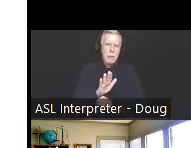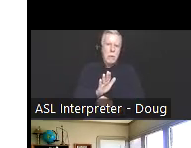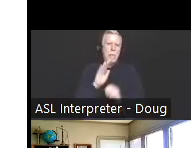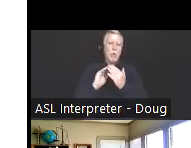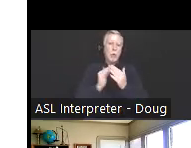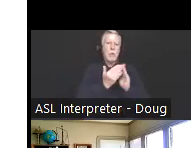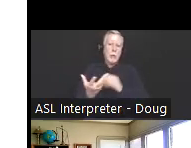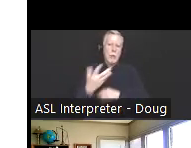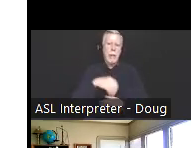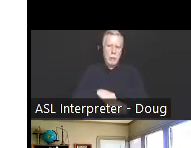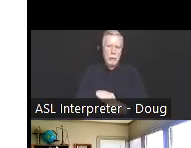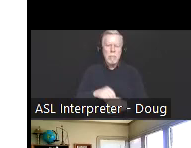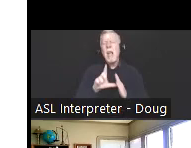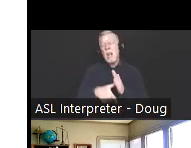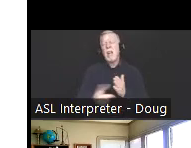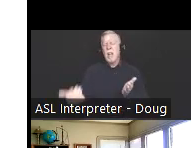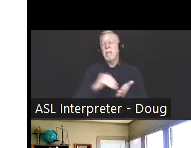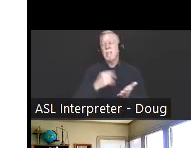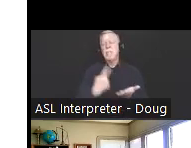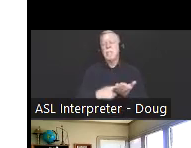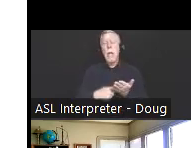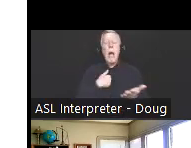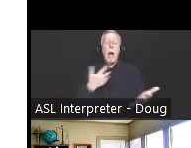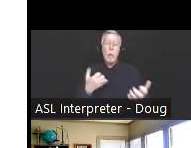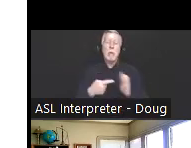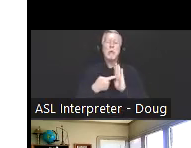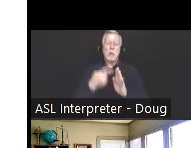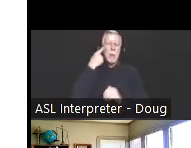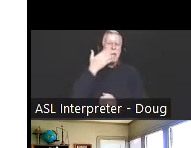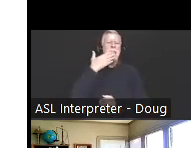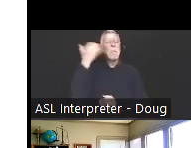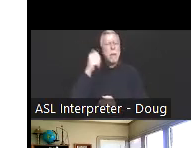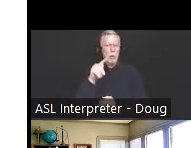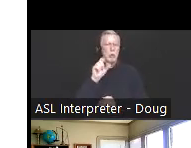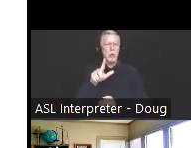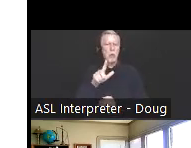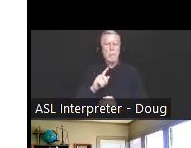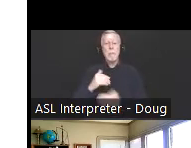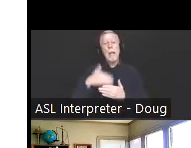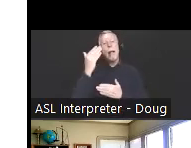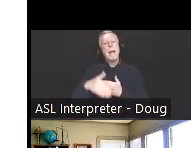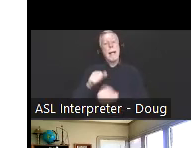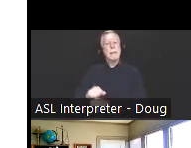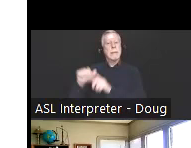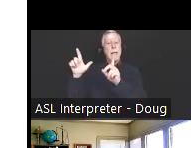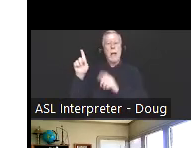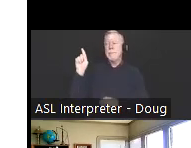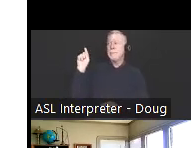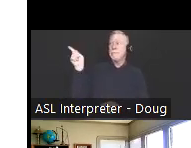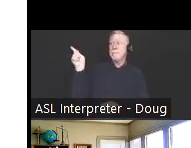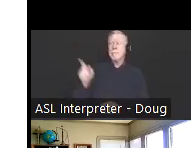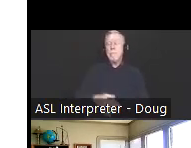we'll come back because I want to show you what I think is a better tool. Next slide. And again, Paul has